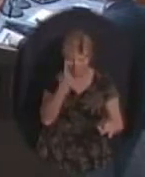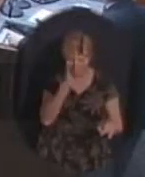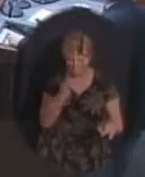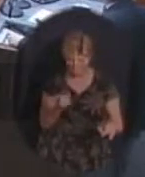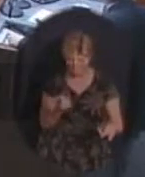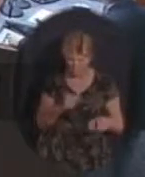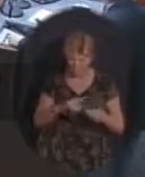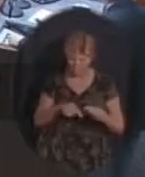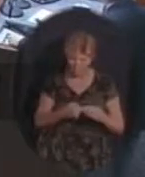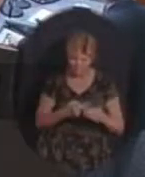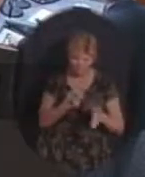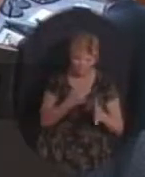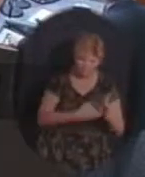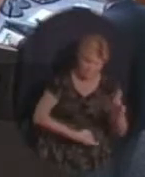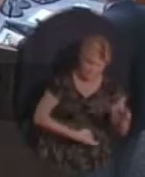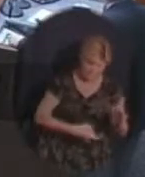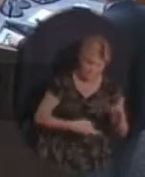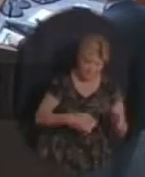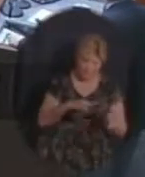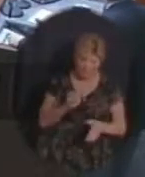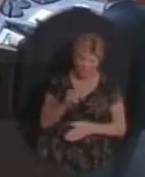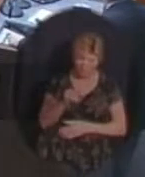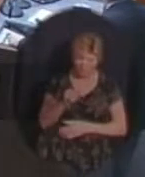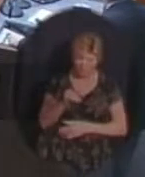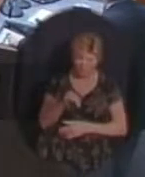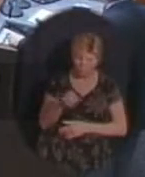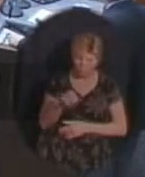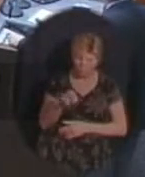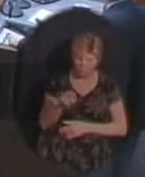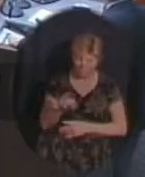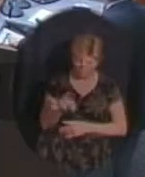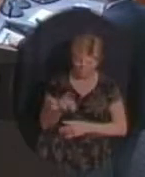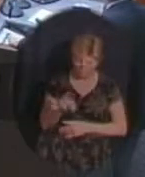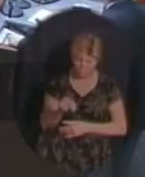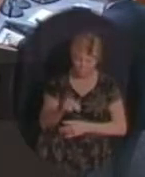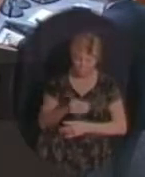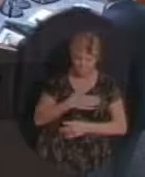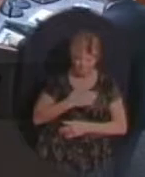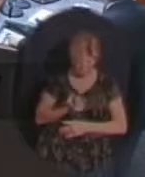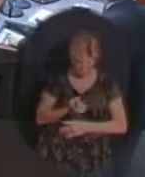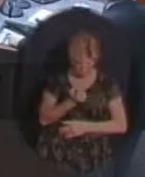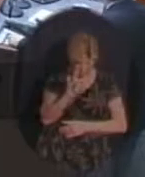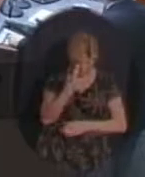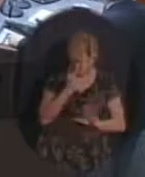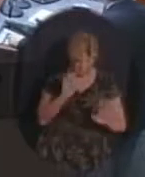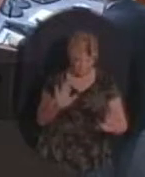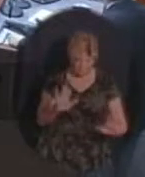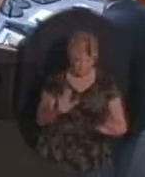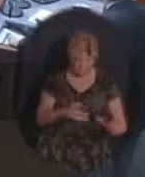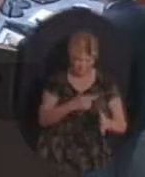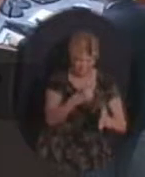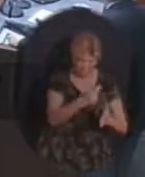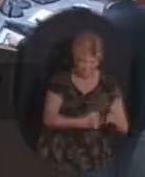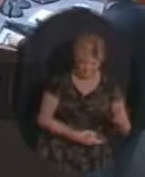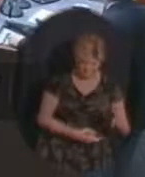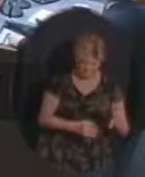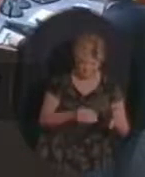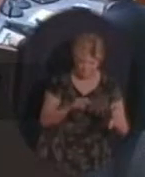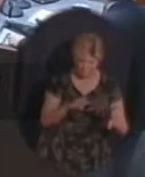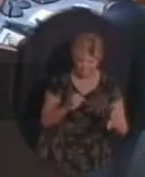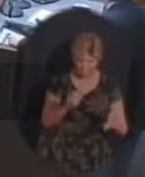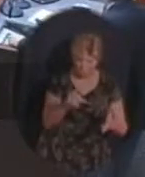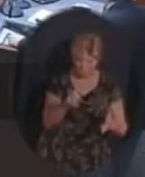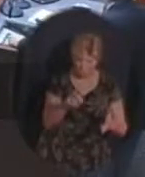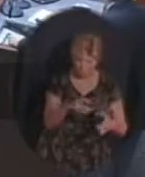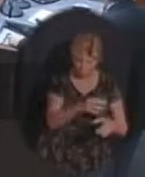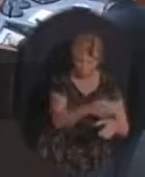that the fees that a broker receives is contingent upon the volume of business that they